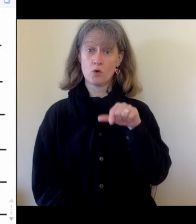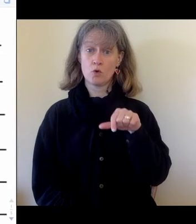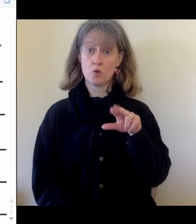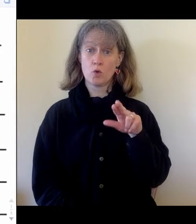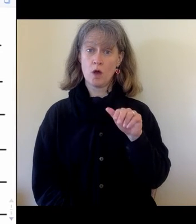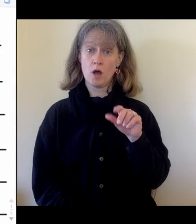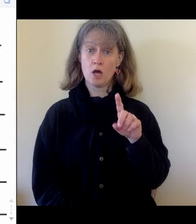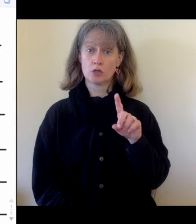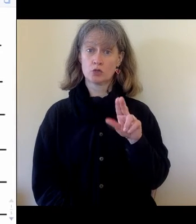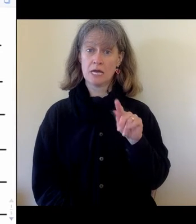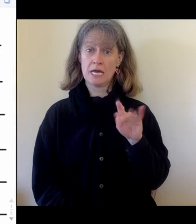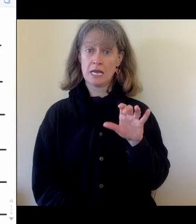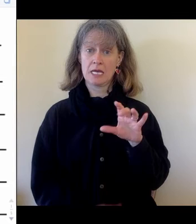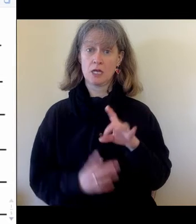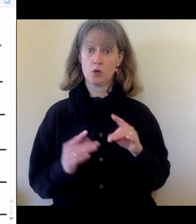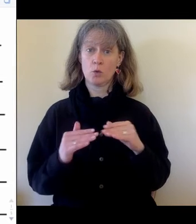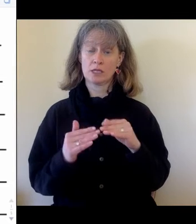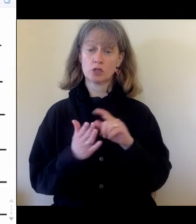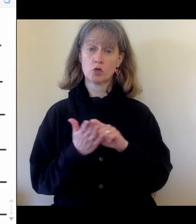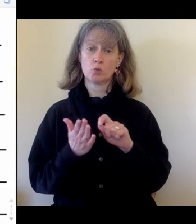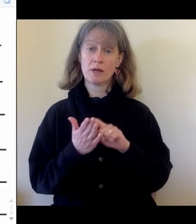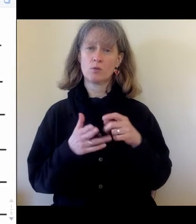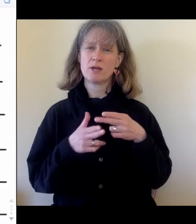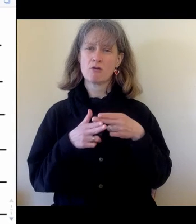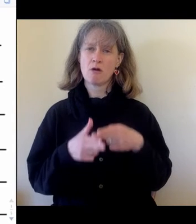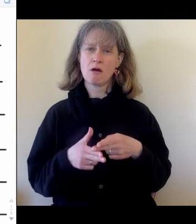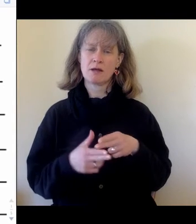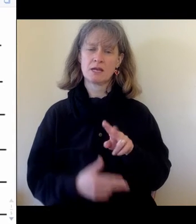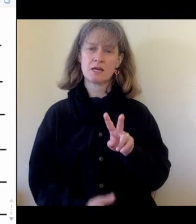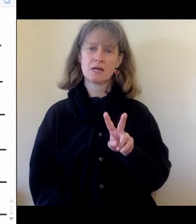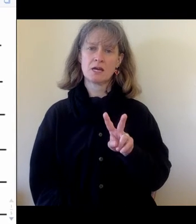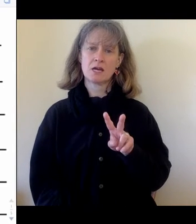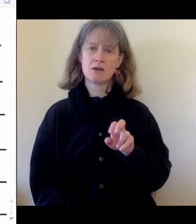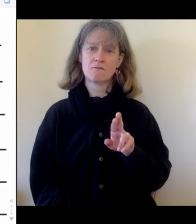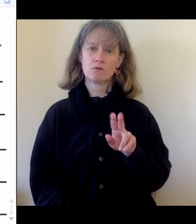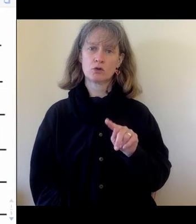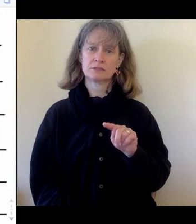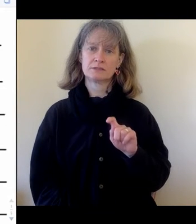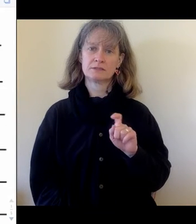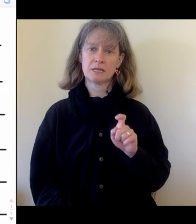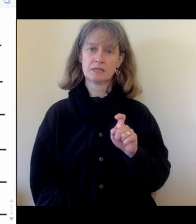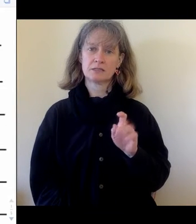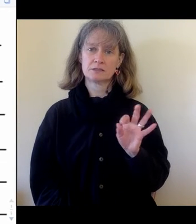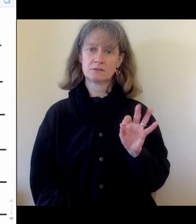be written called vertex form.